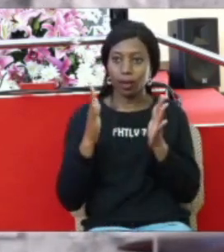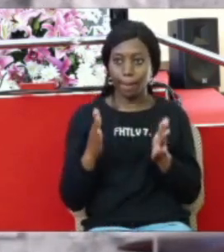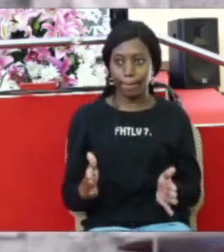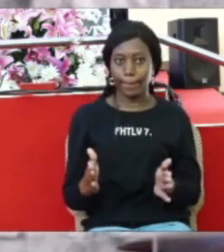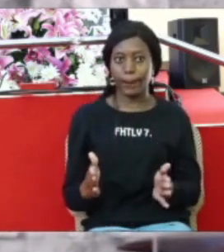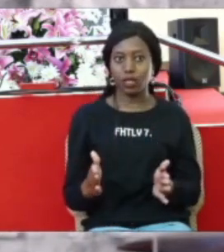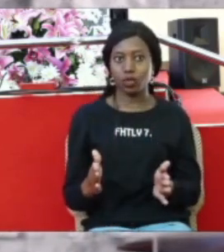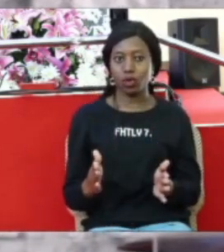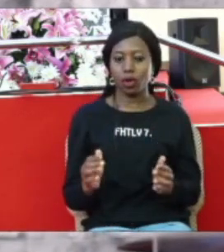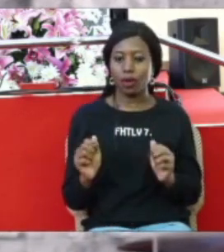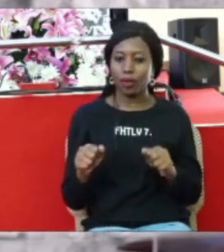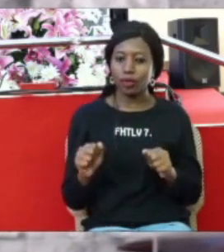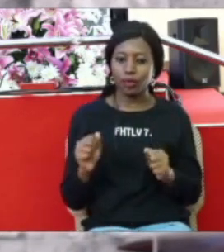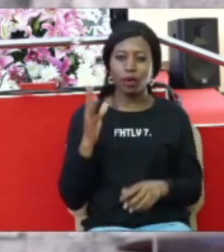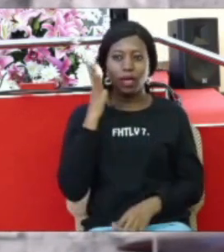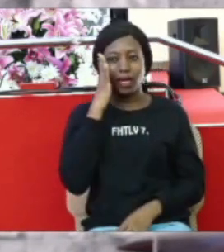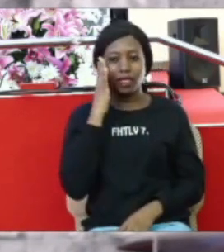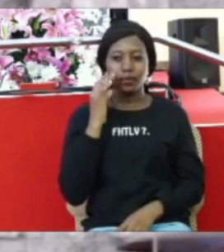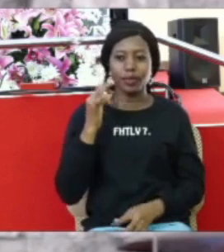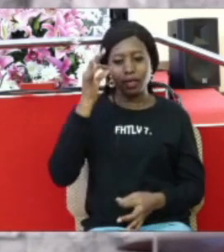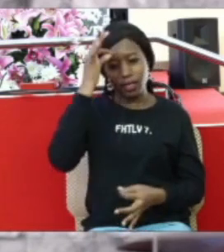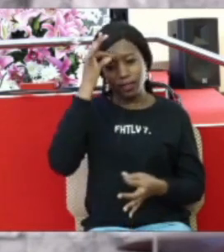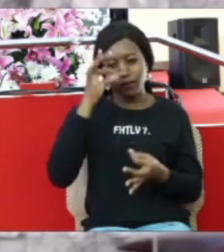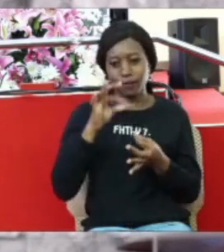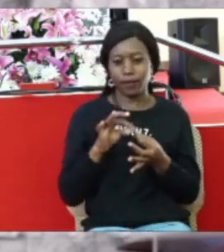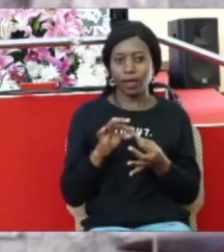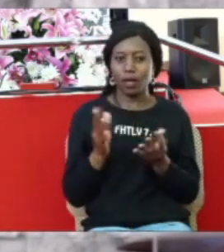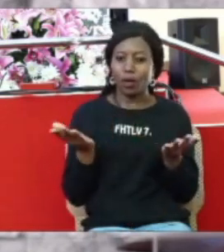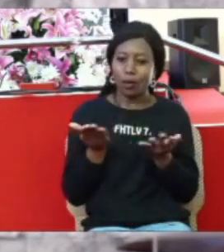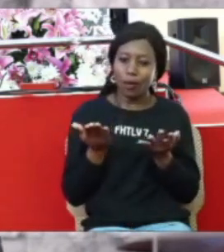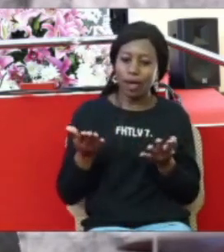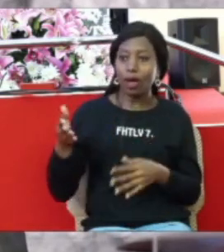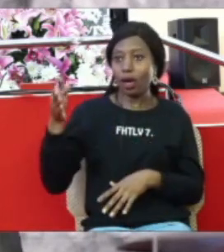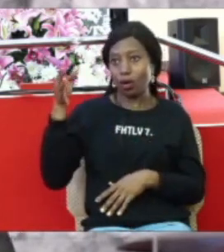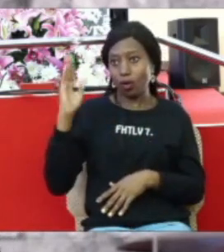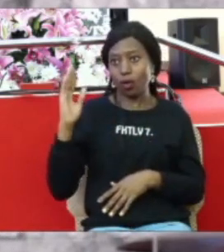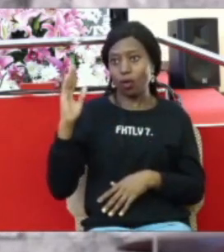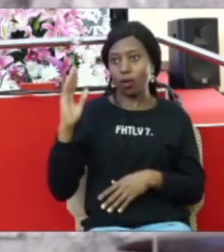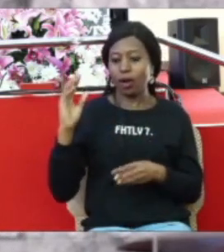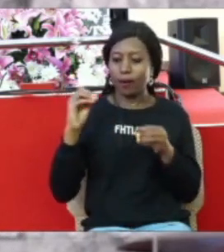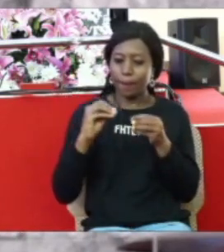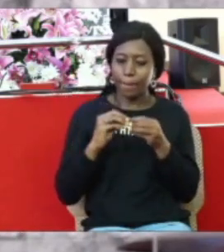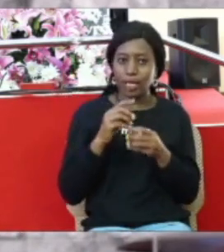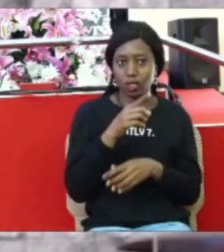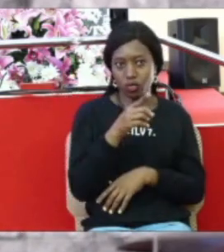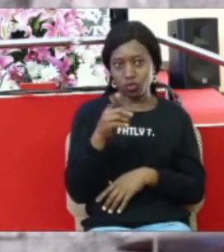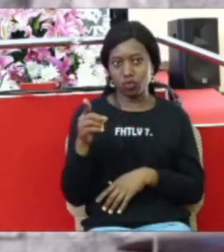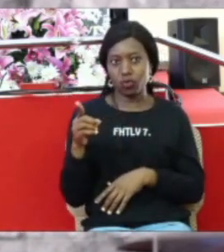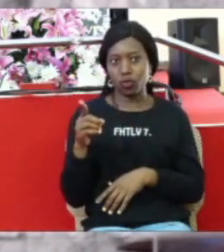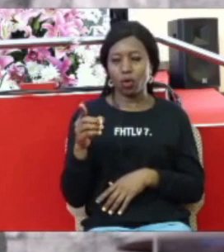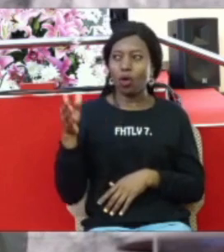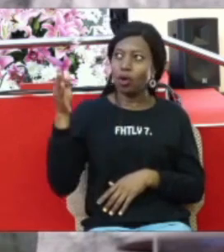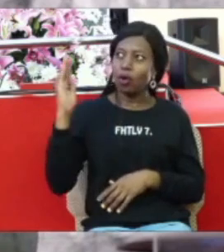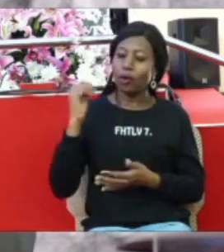a place of faith where God can encounter you, where God can intervene on your behalf. And